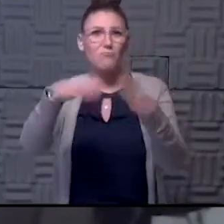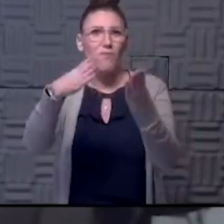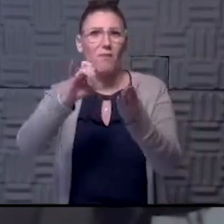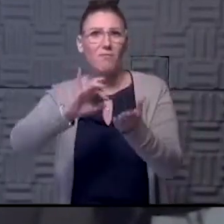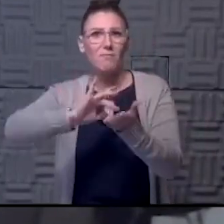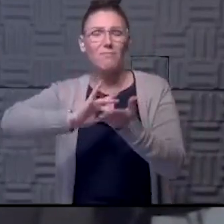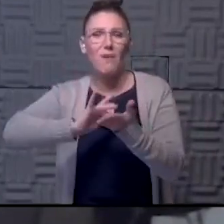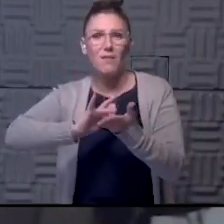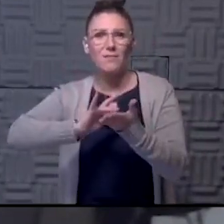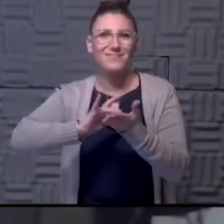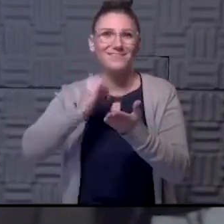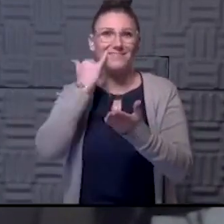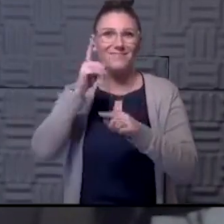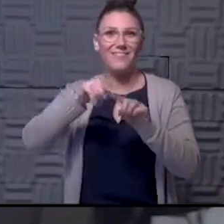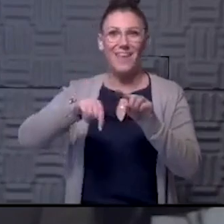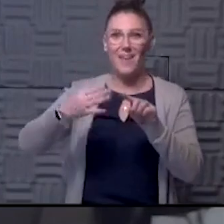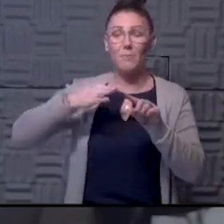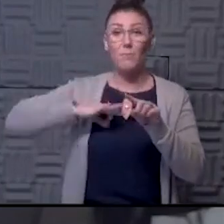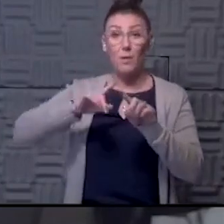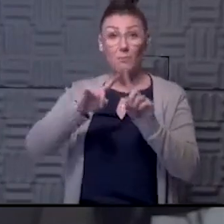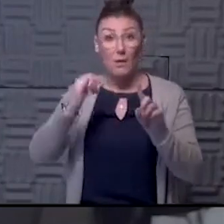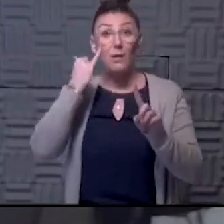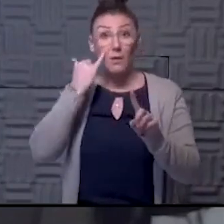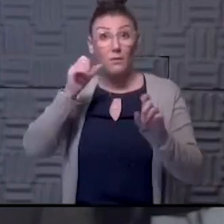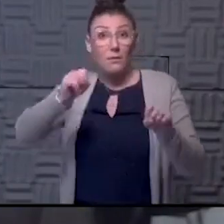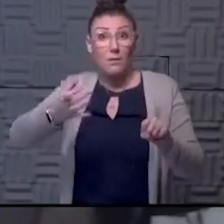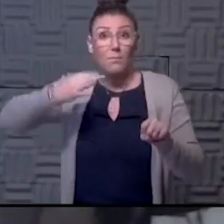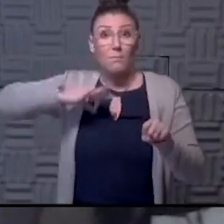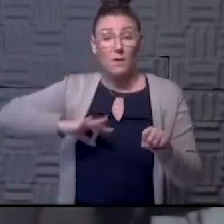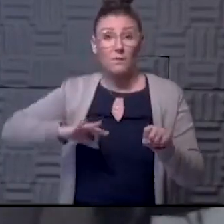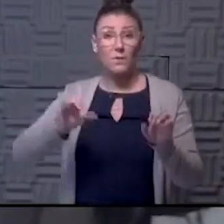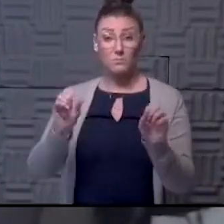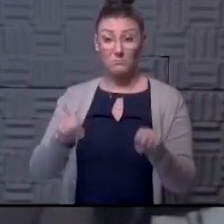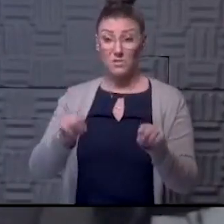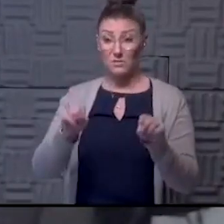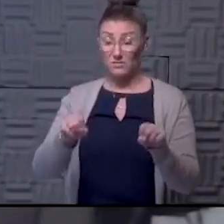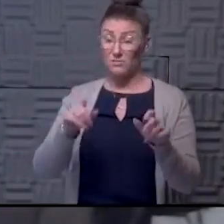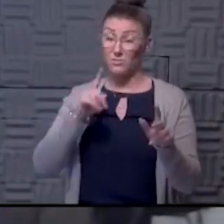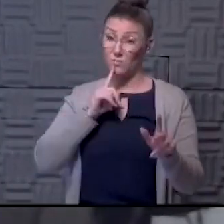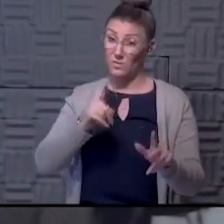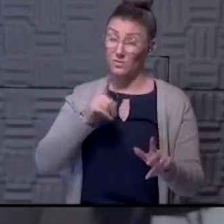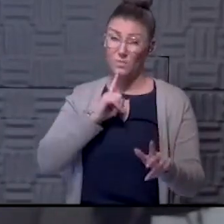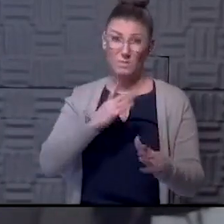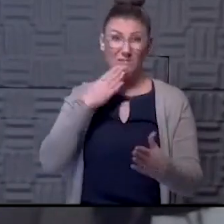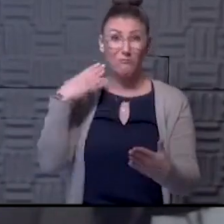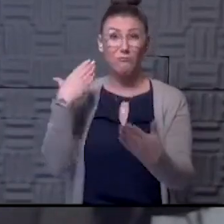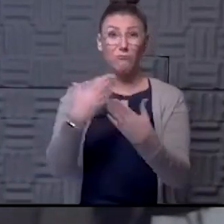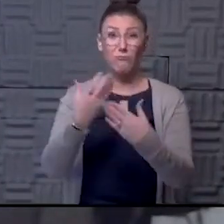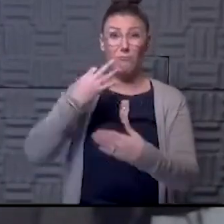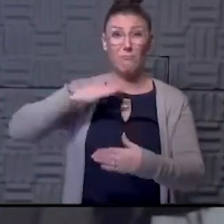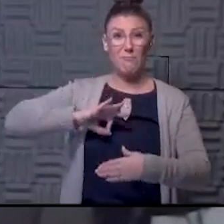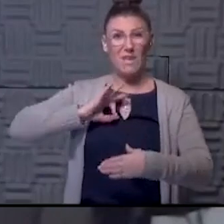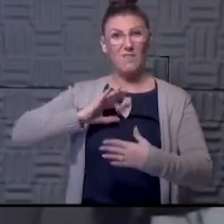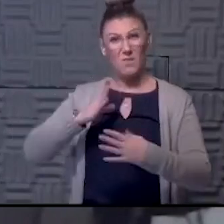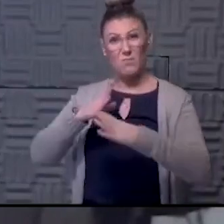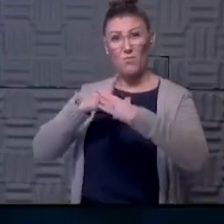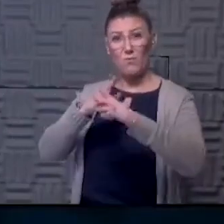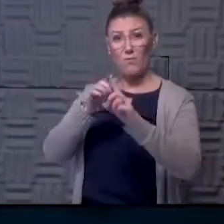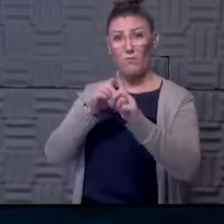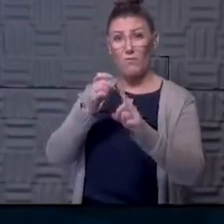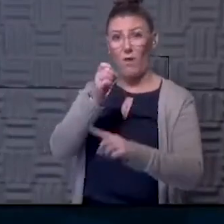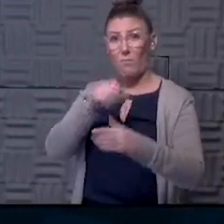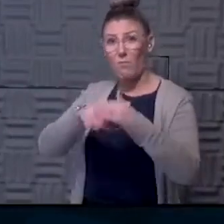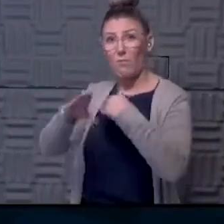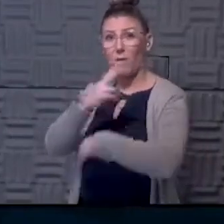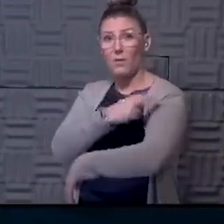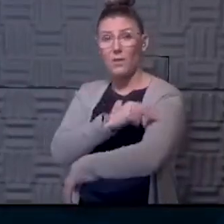do want to get this to anybody that we think can benefit, because there's a potential really good benefit for them staying out of the hospital. But Kim, how do